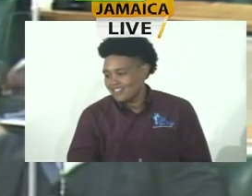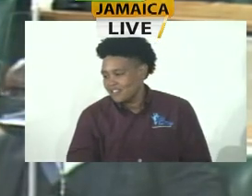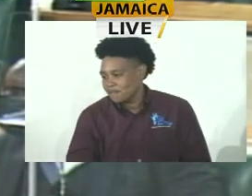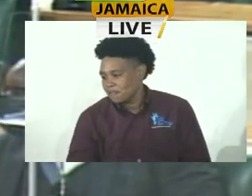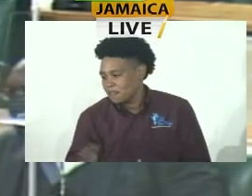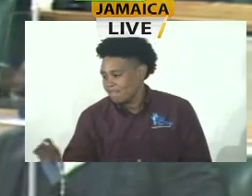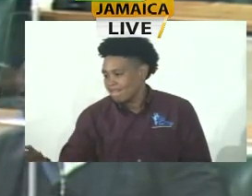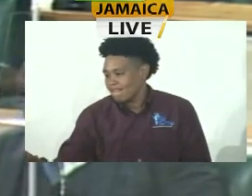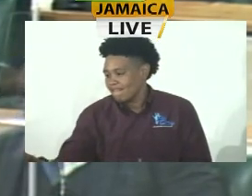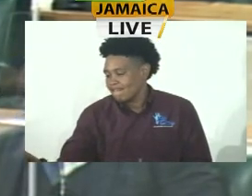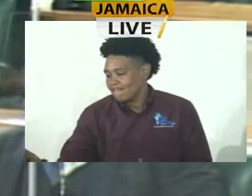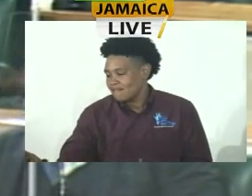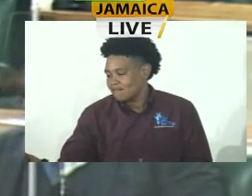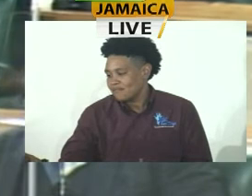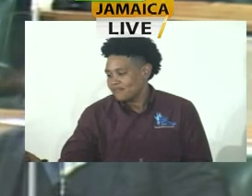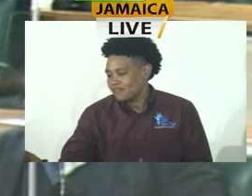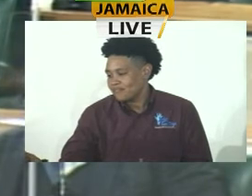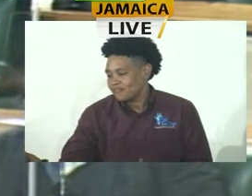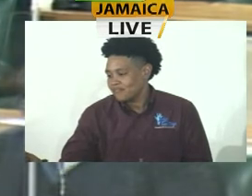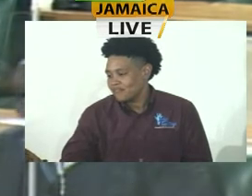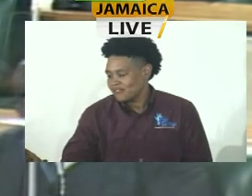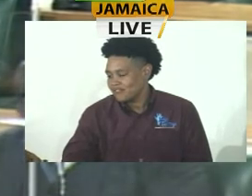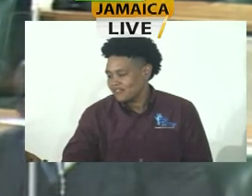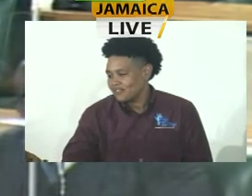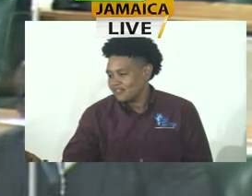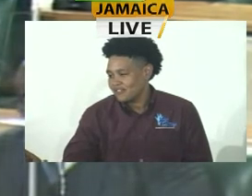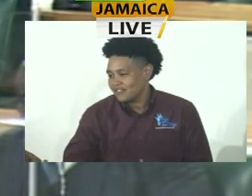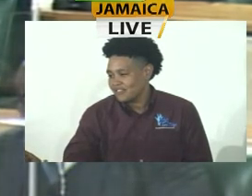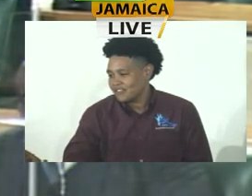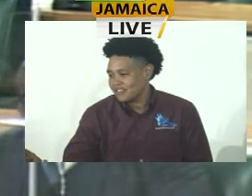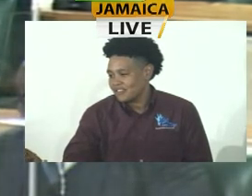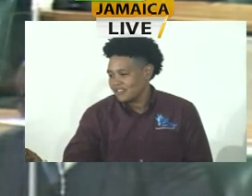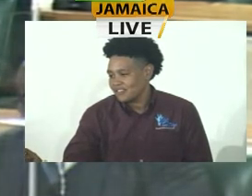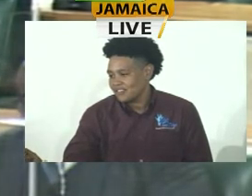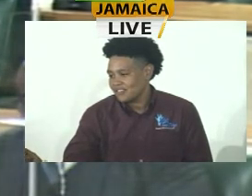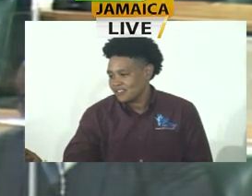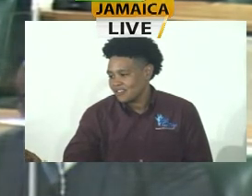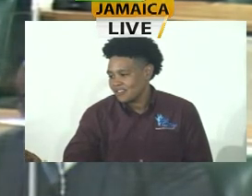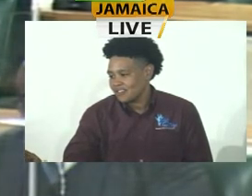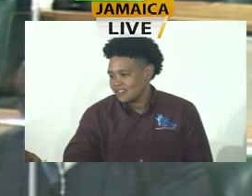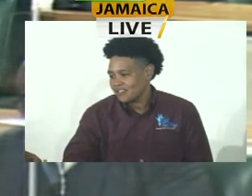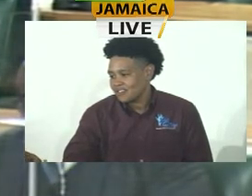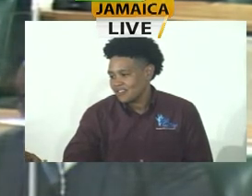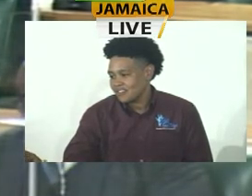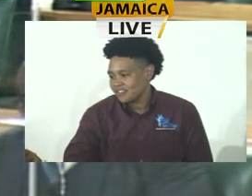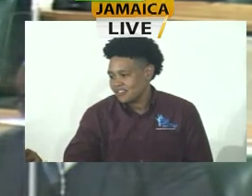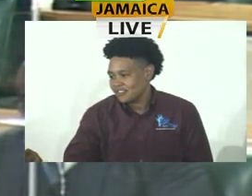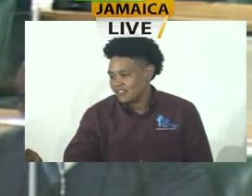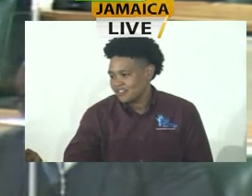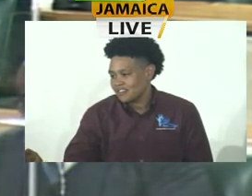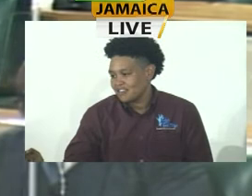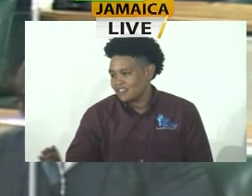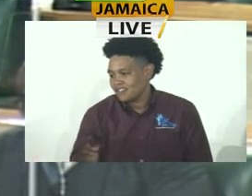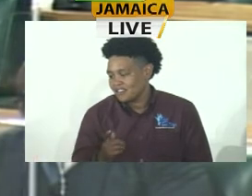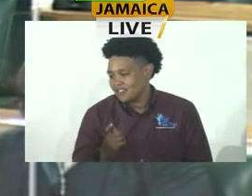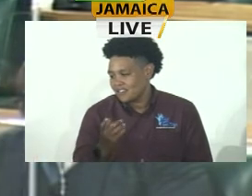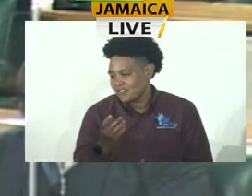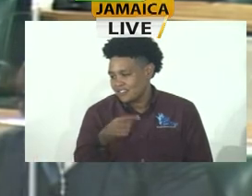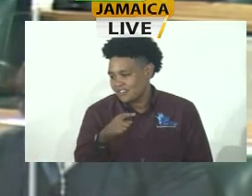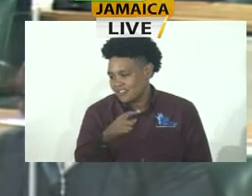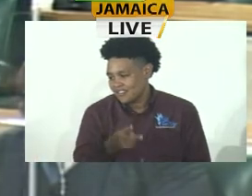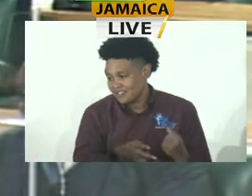so people are quietly going about their their business madam speaker and and probably saving quite a bit